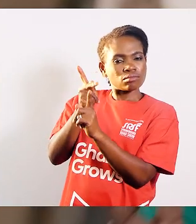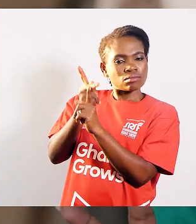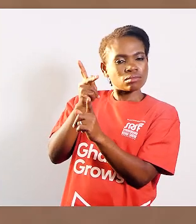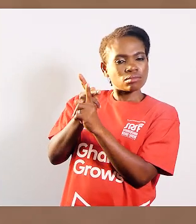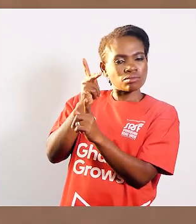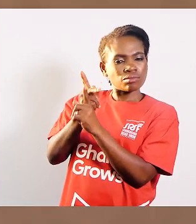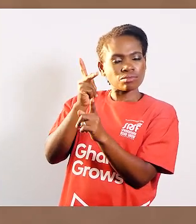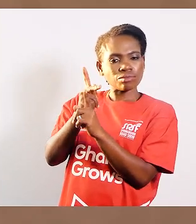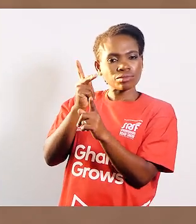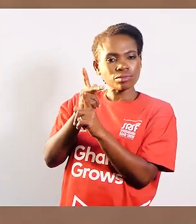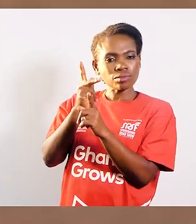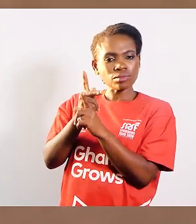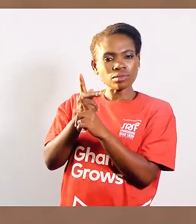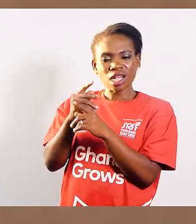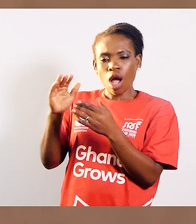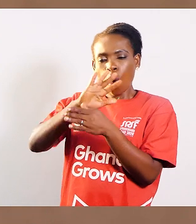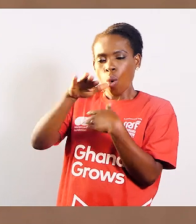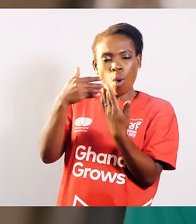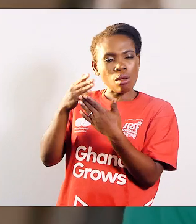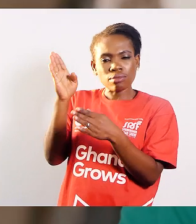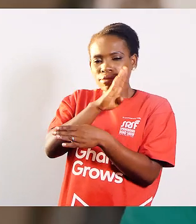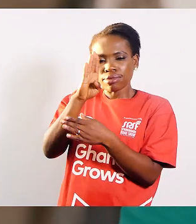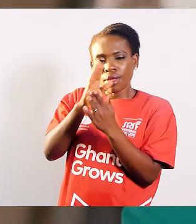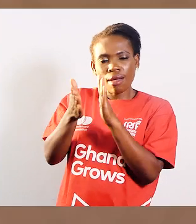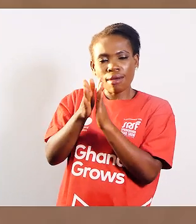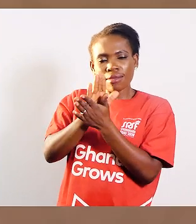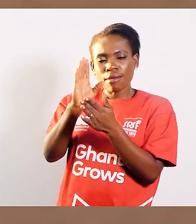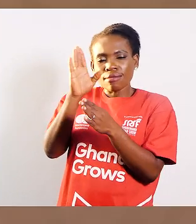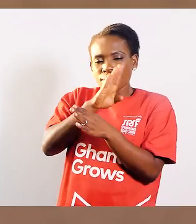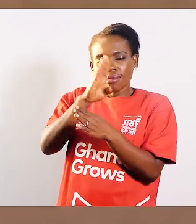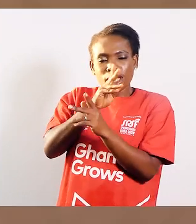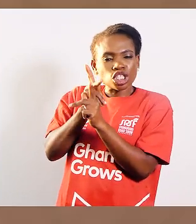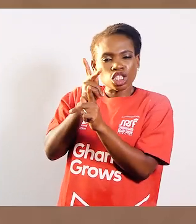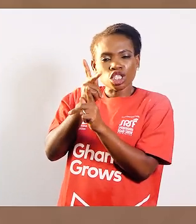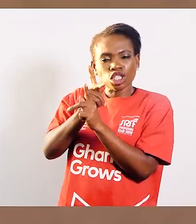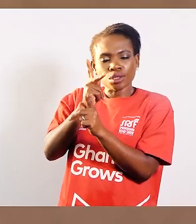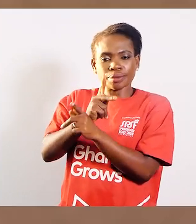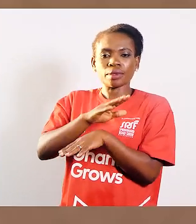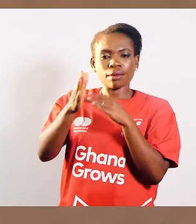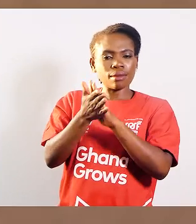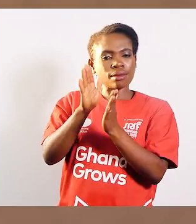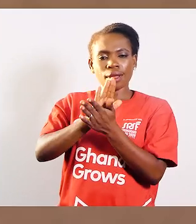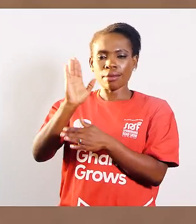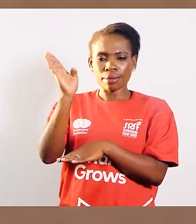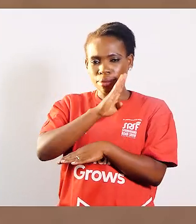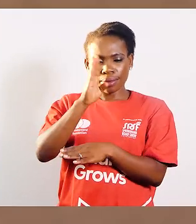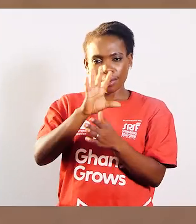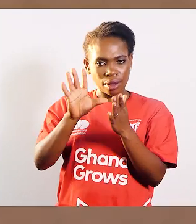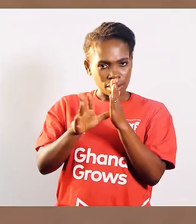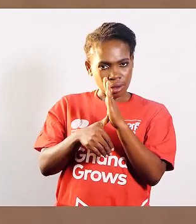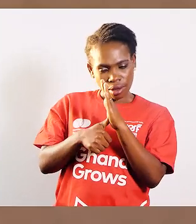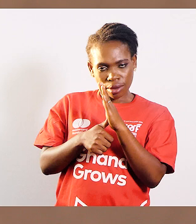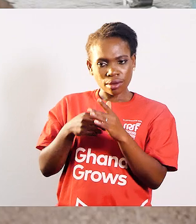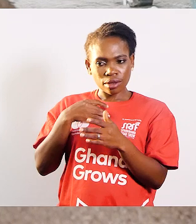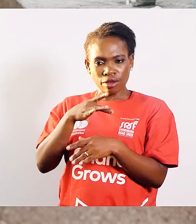it to rot or exactly, decay? decay over the 4 weeks period. Okay. It becomes, during the process when you are turning, you feel a lot of heat